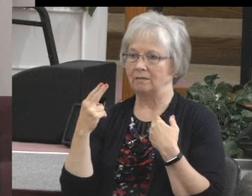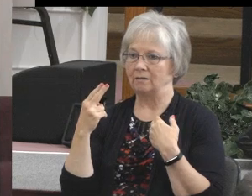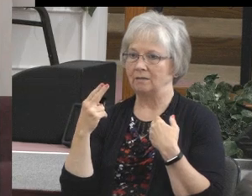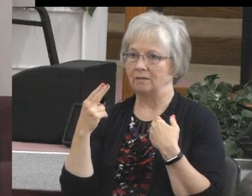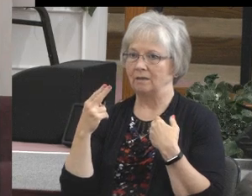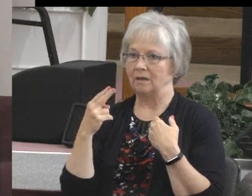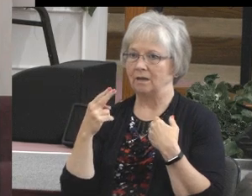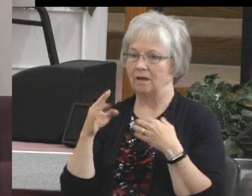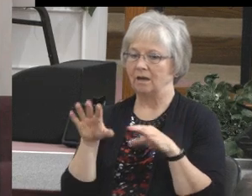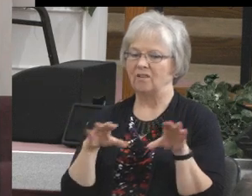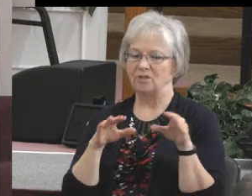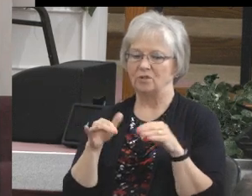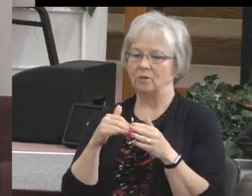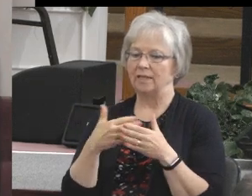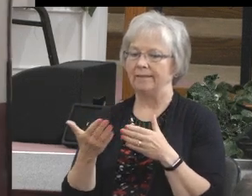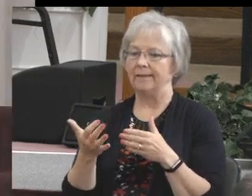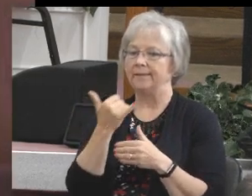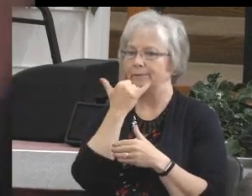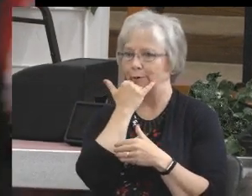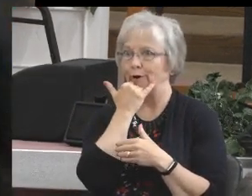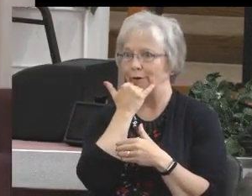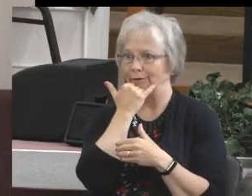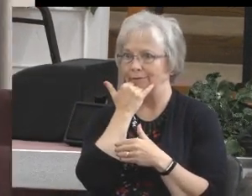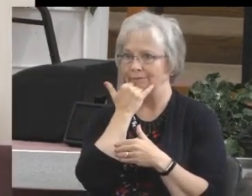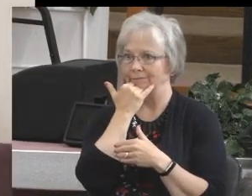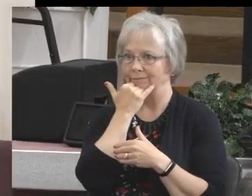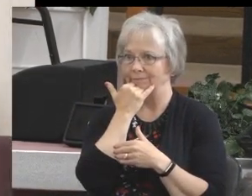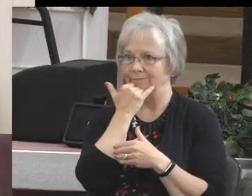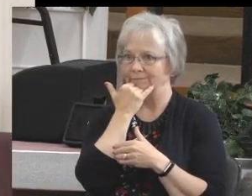of doing things that are wrong.